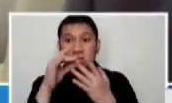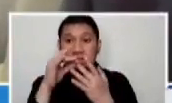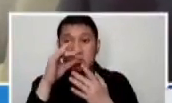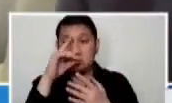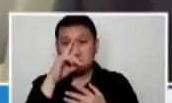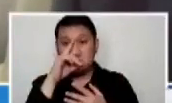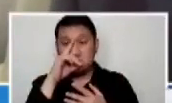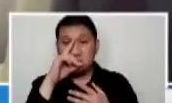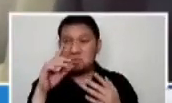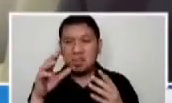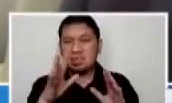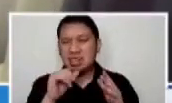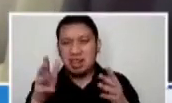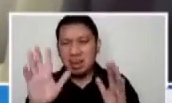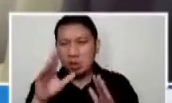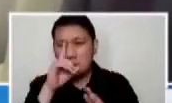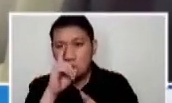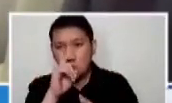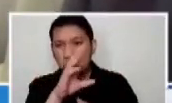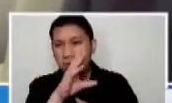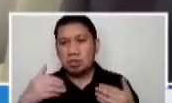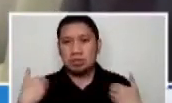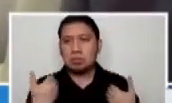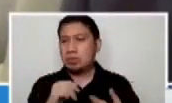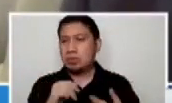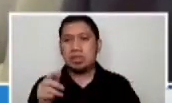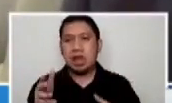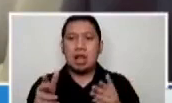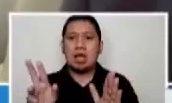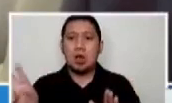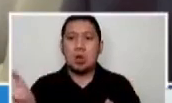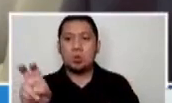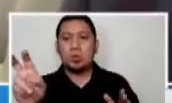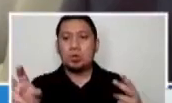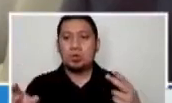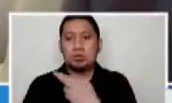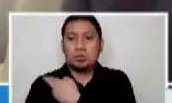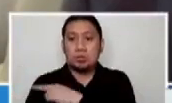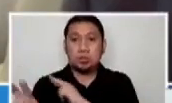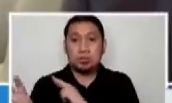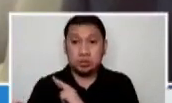forgo the pilgrimage, then we can immediately refund the amounts paid.